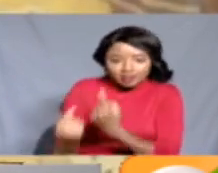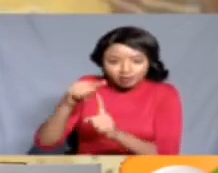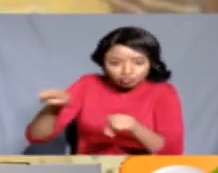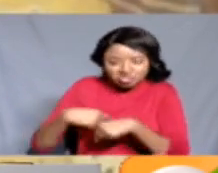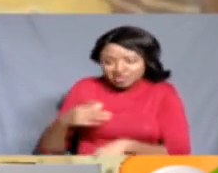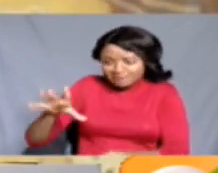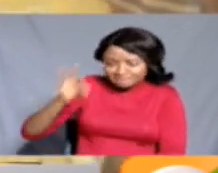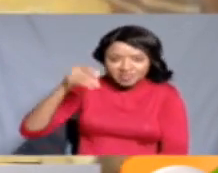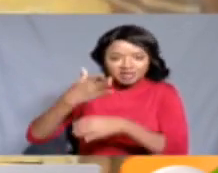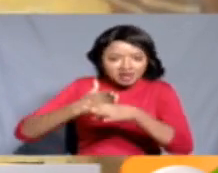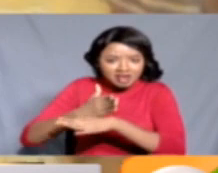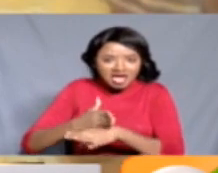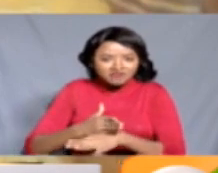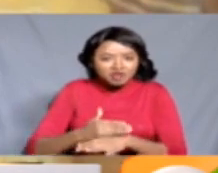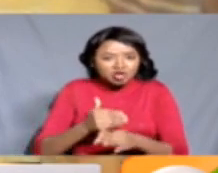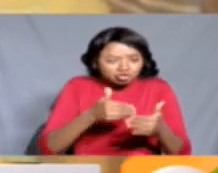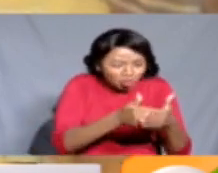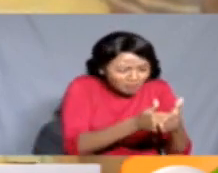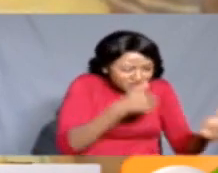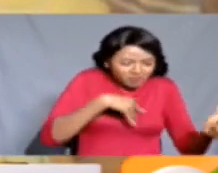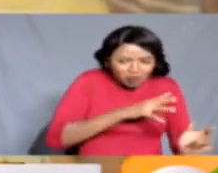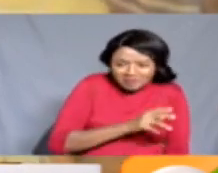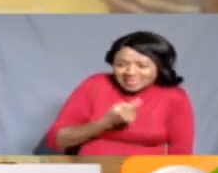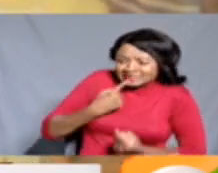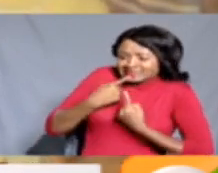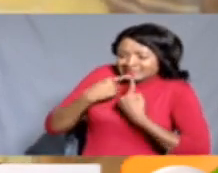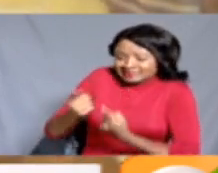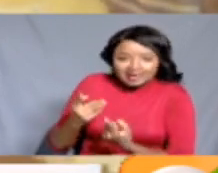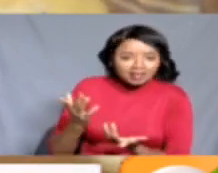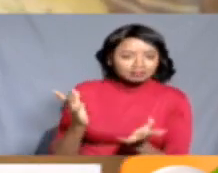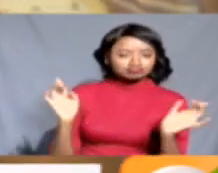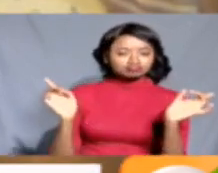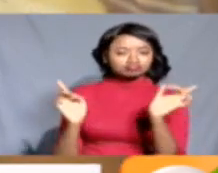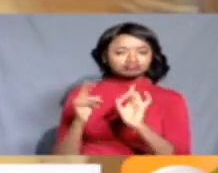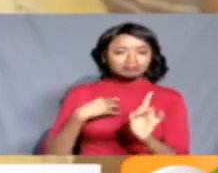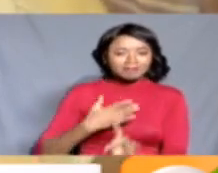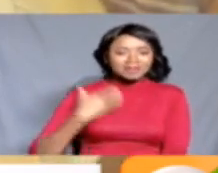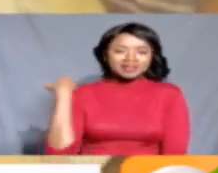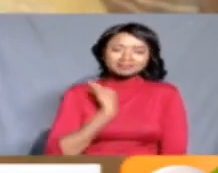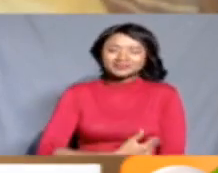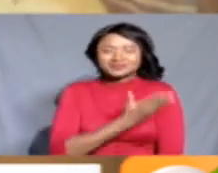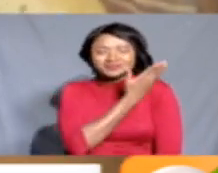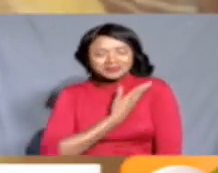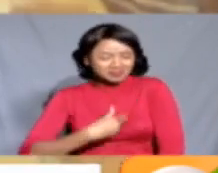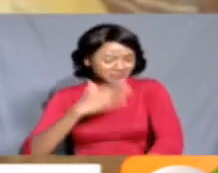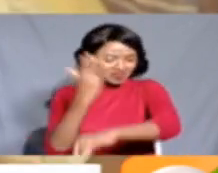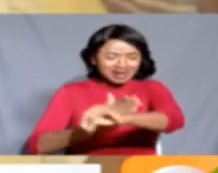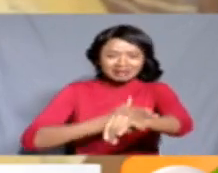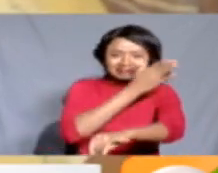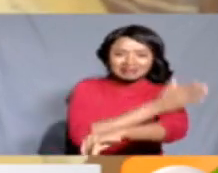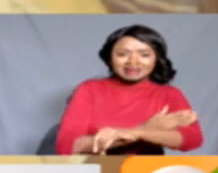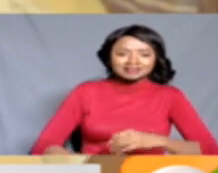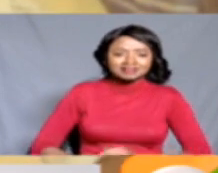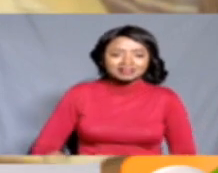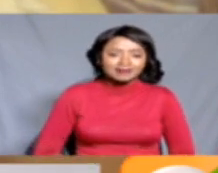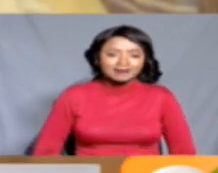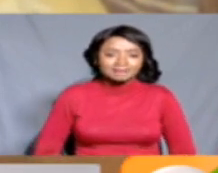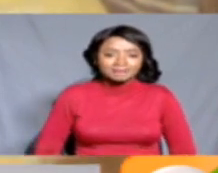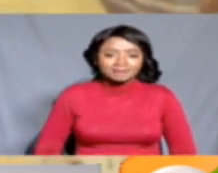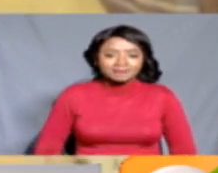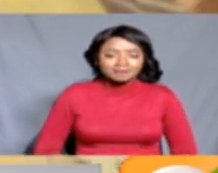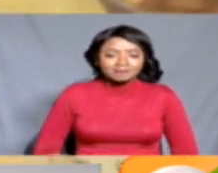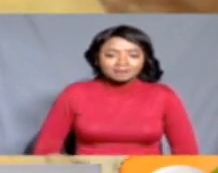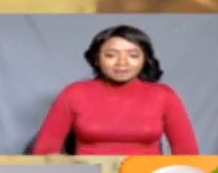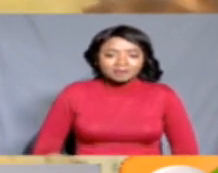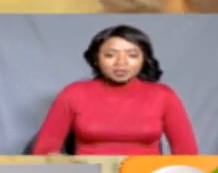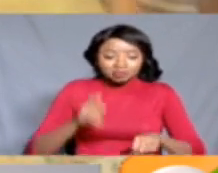haraka. Before hata nimuambie kitu, nilikuwa nimewekelewa mavisu. Sasa vile